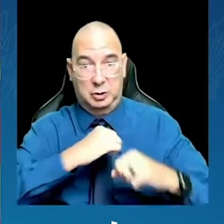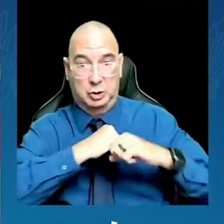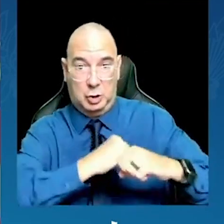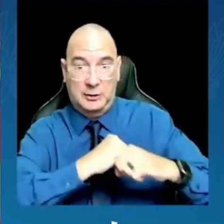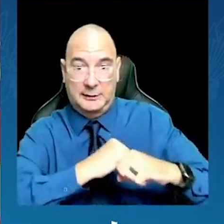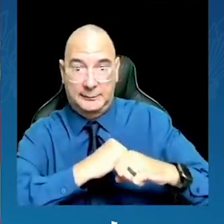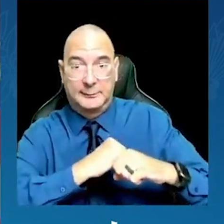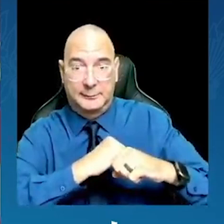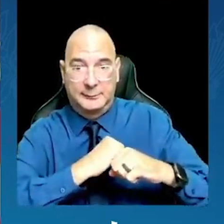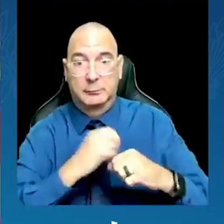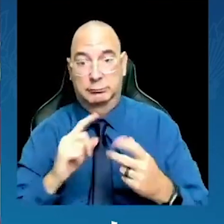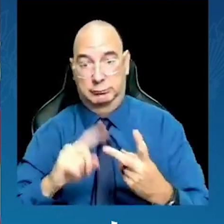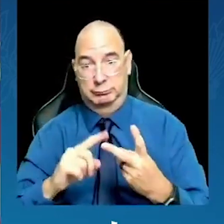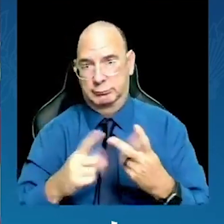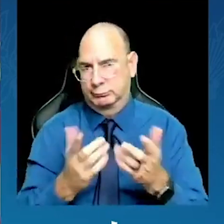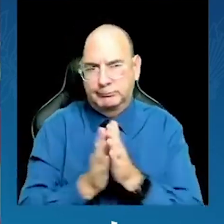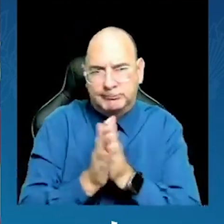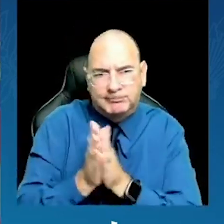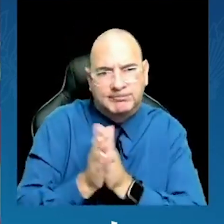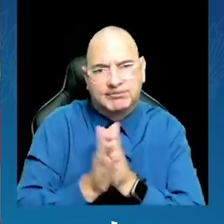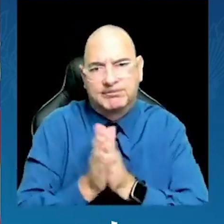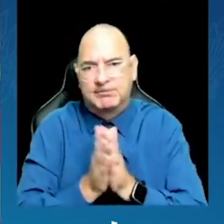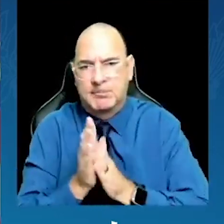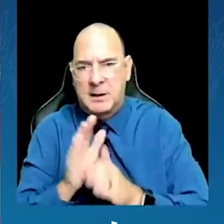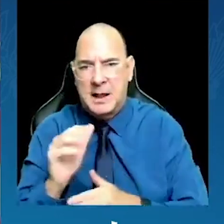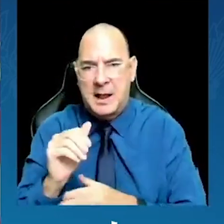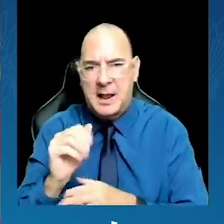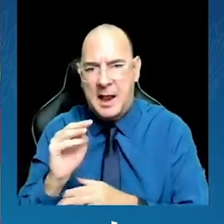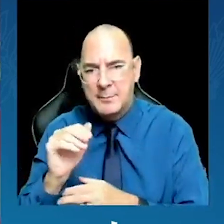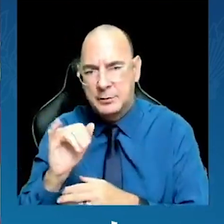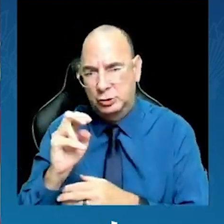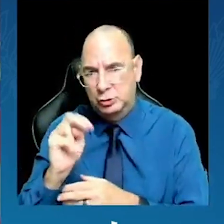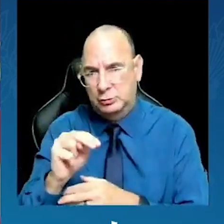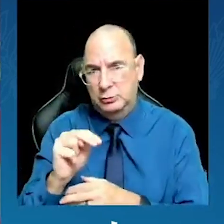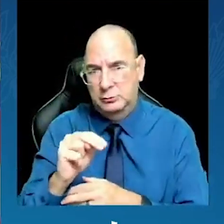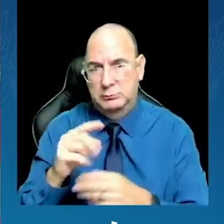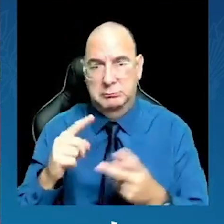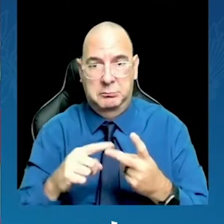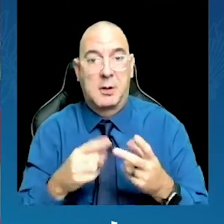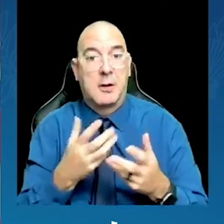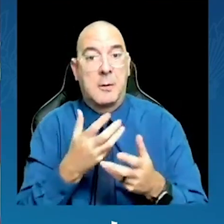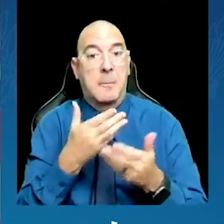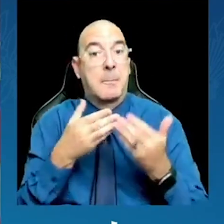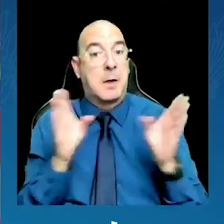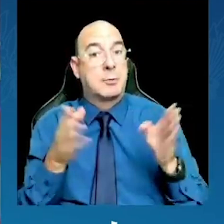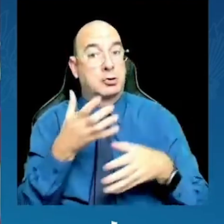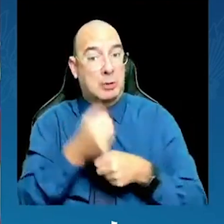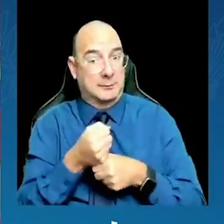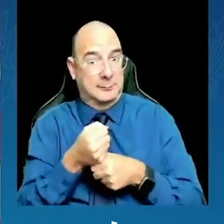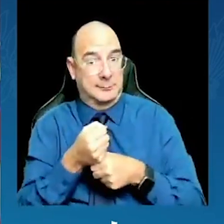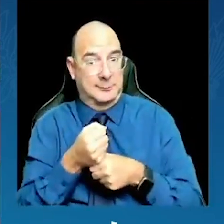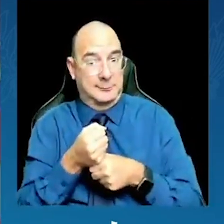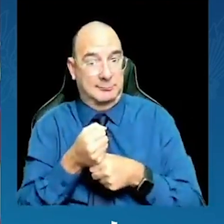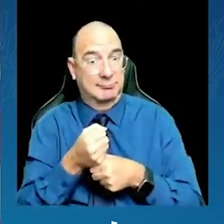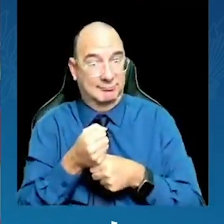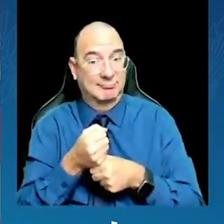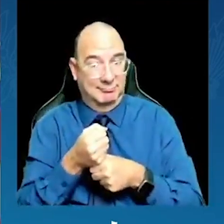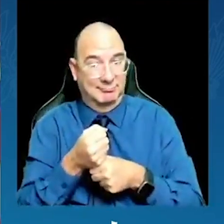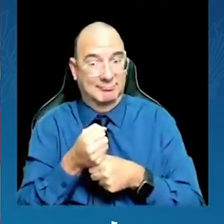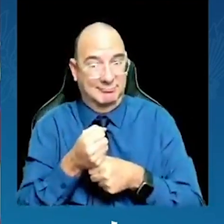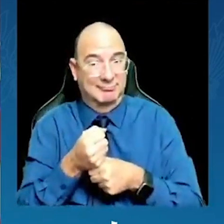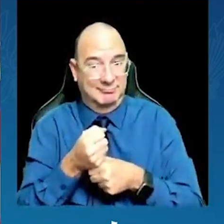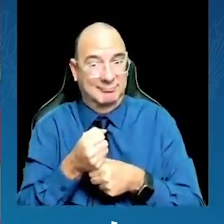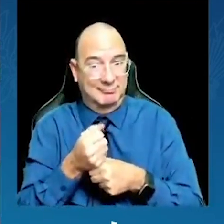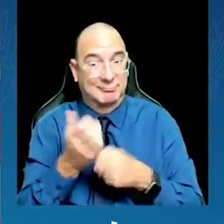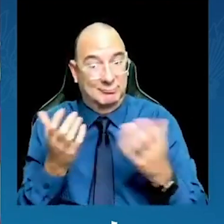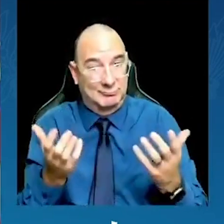ambition, and public trust, which is the recognition, of course, that space can